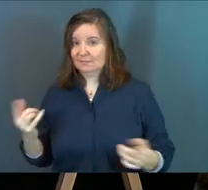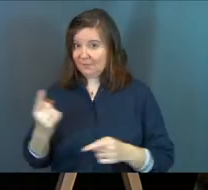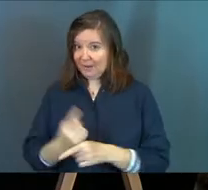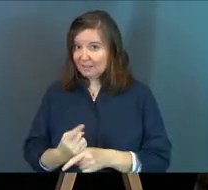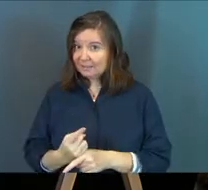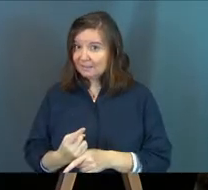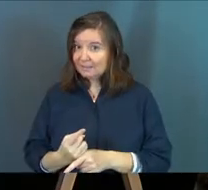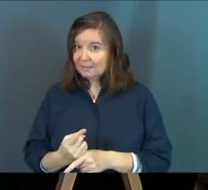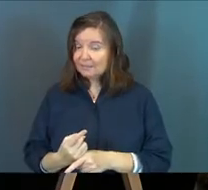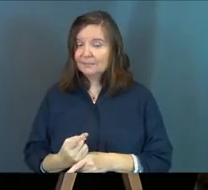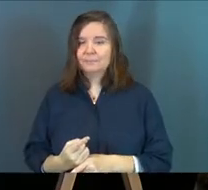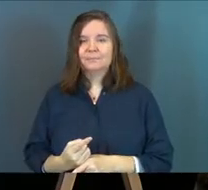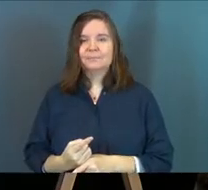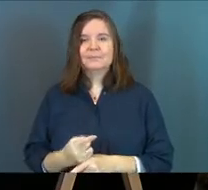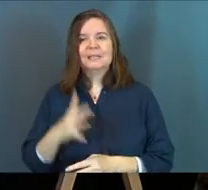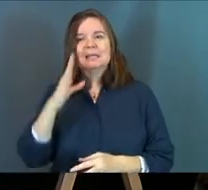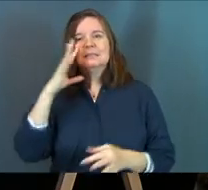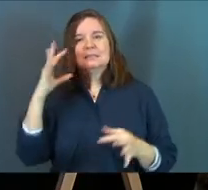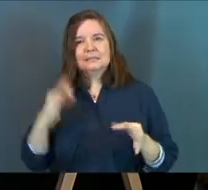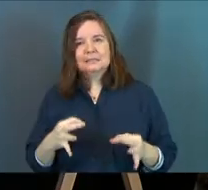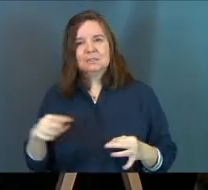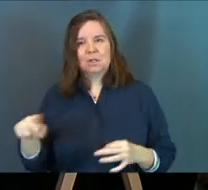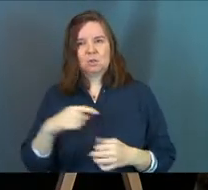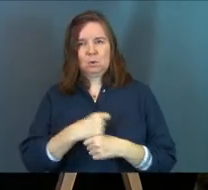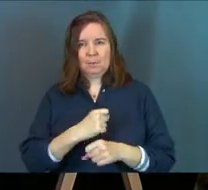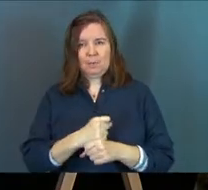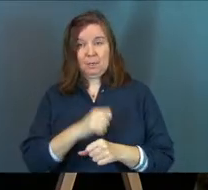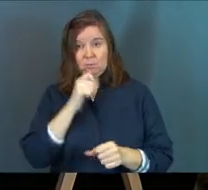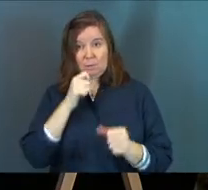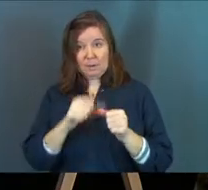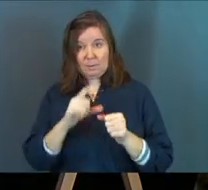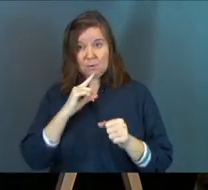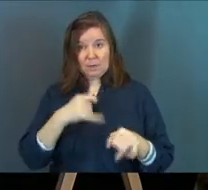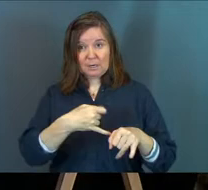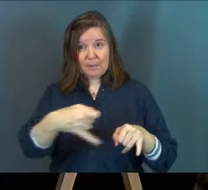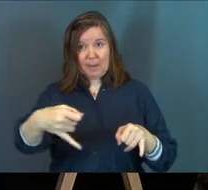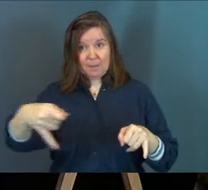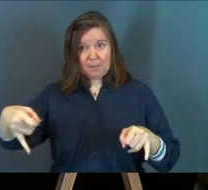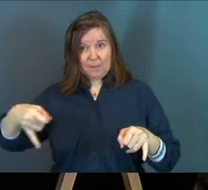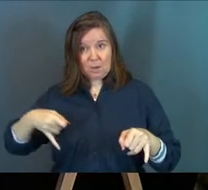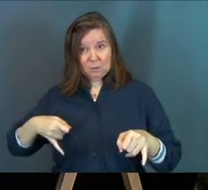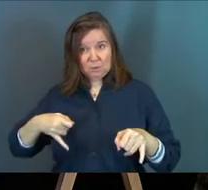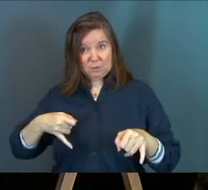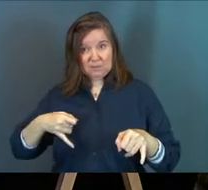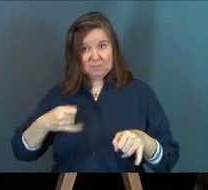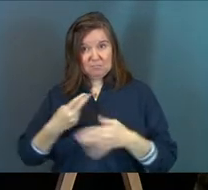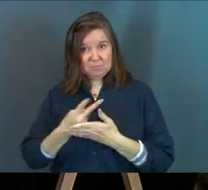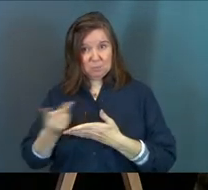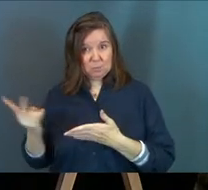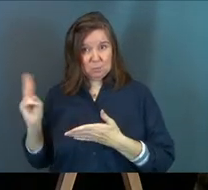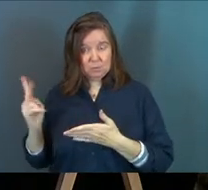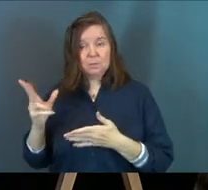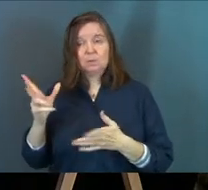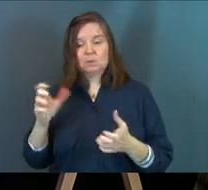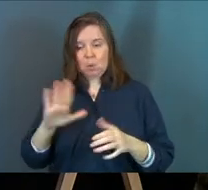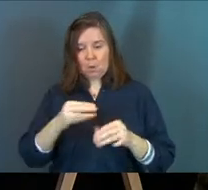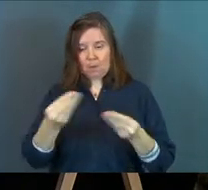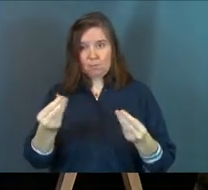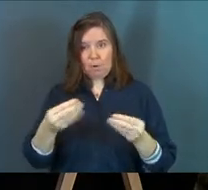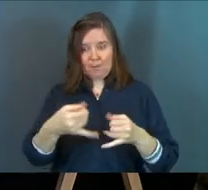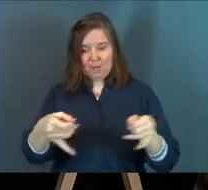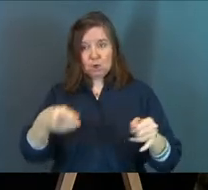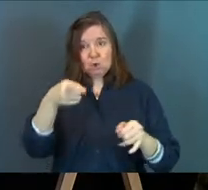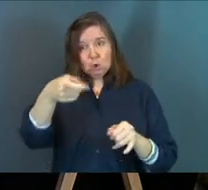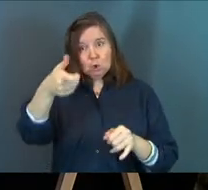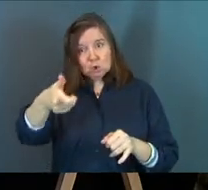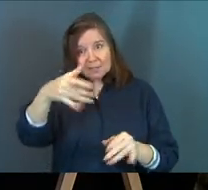Right? It's a decision that you make. Remember we talked about boundaries a few weeks ago? God says, here's your property lines. You're the